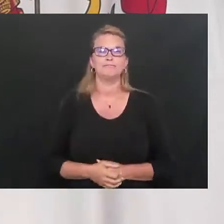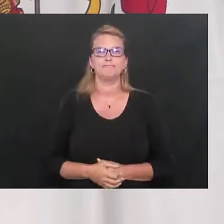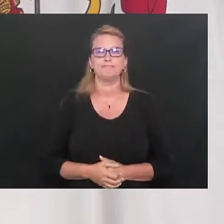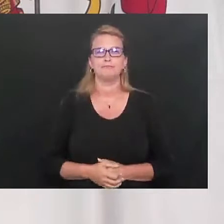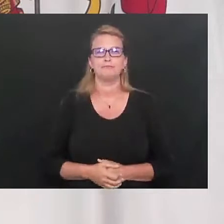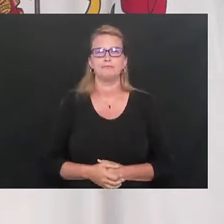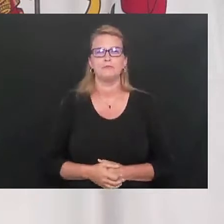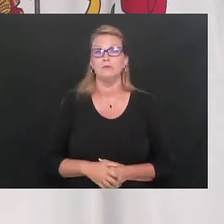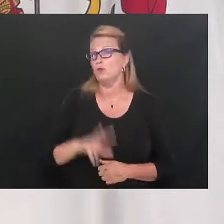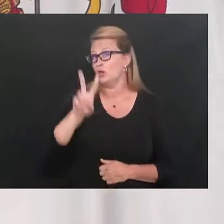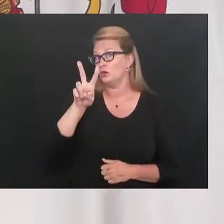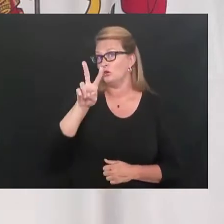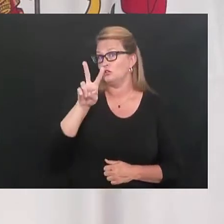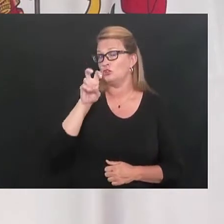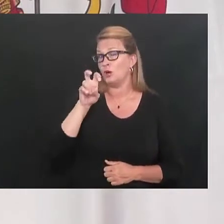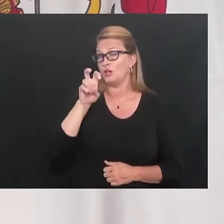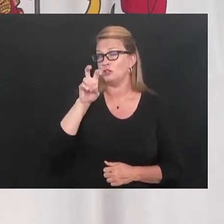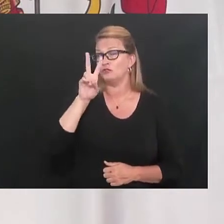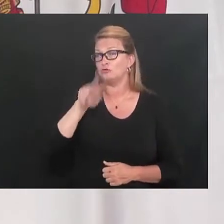There's